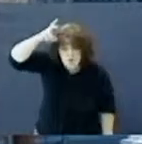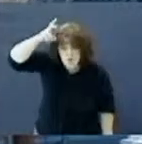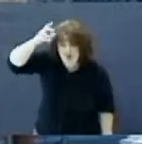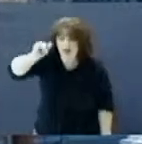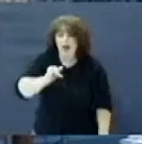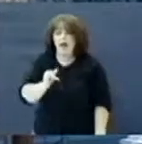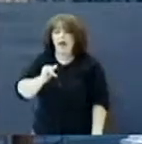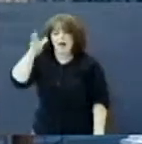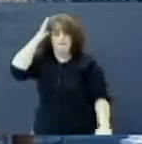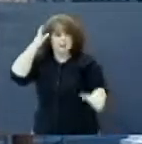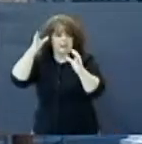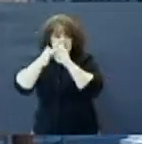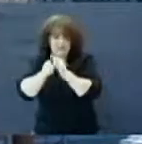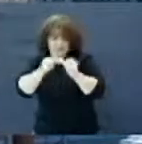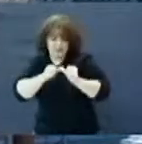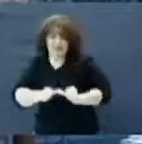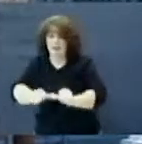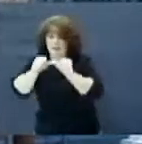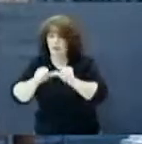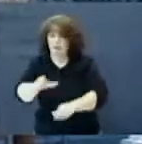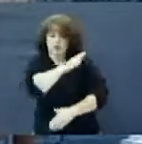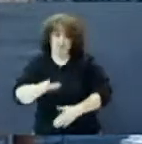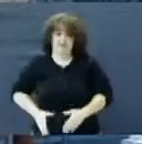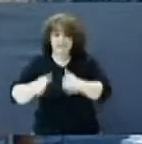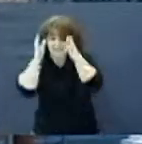saints. Somebody say, I don't believe that. I do.